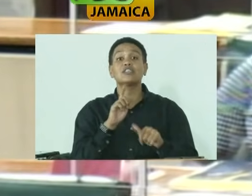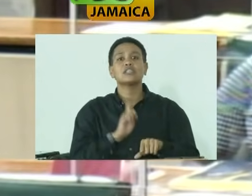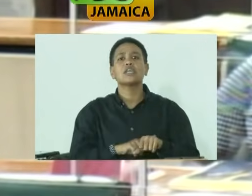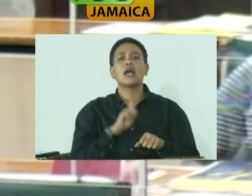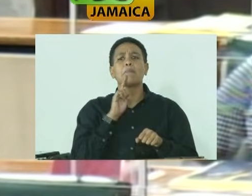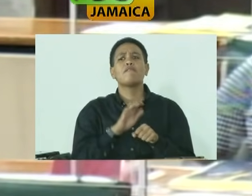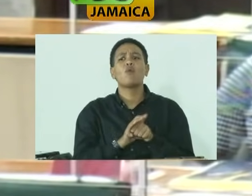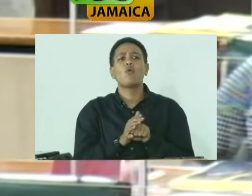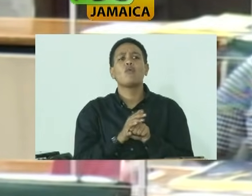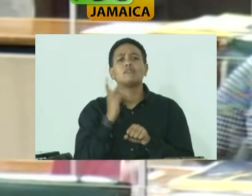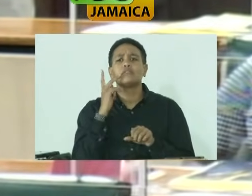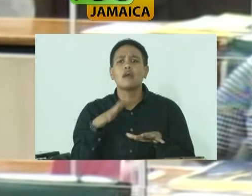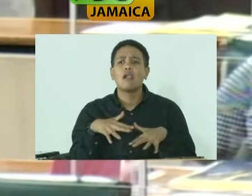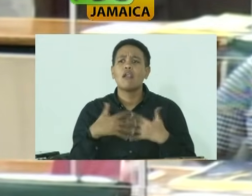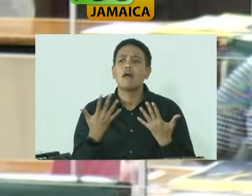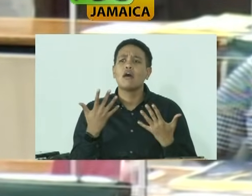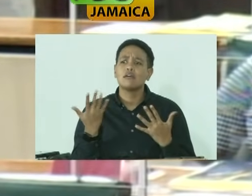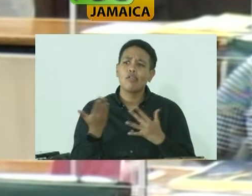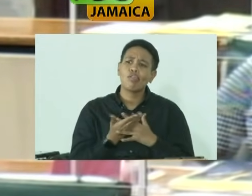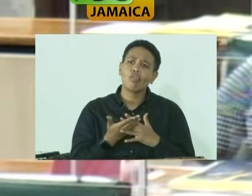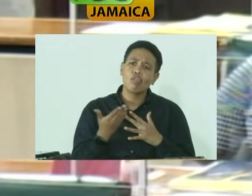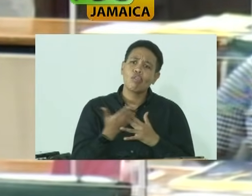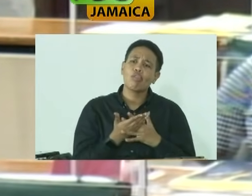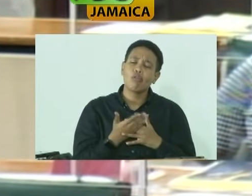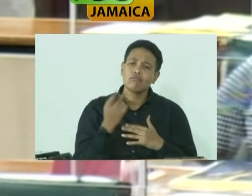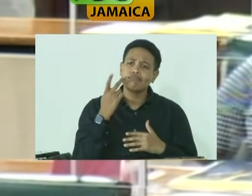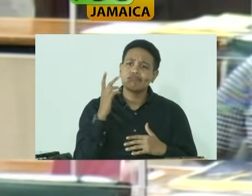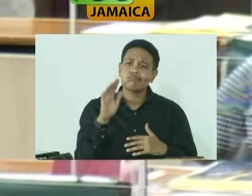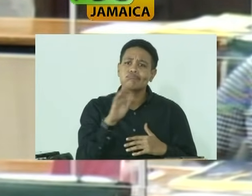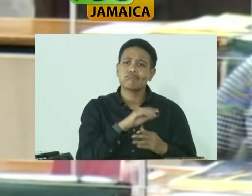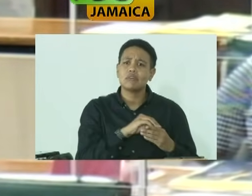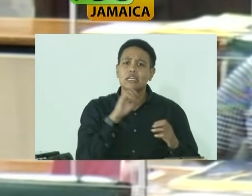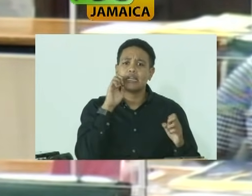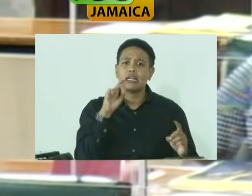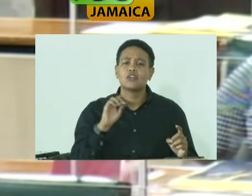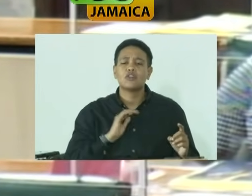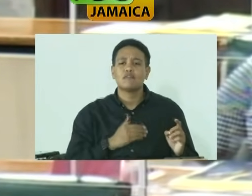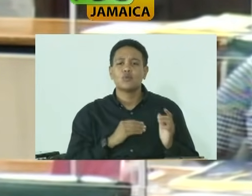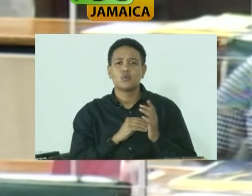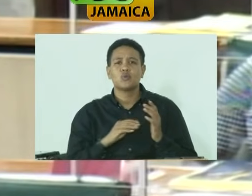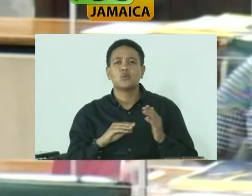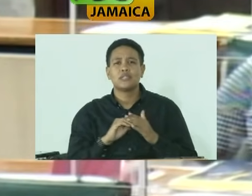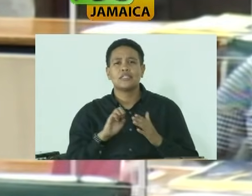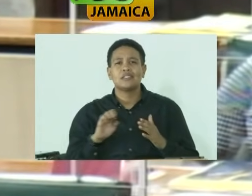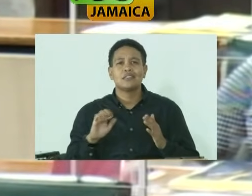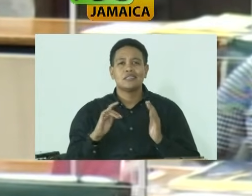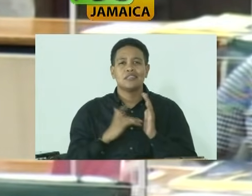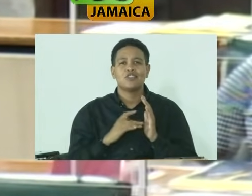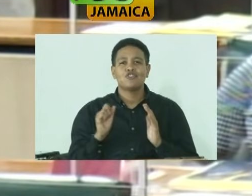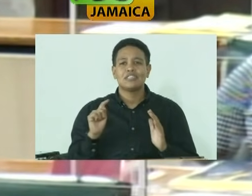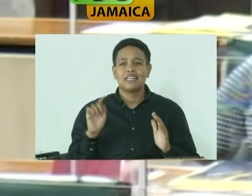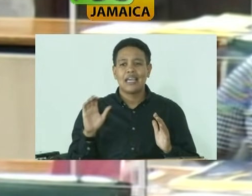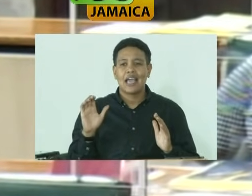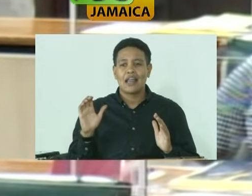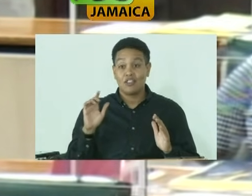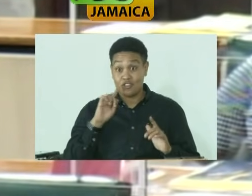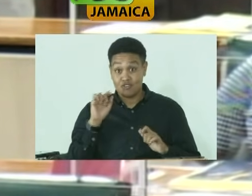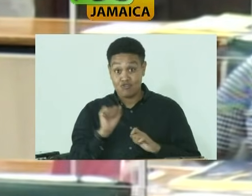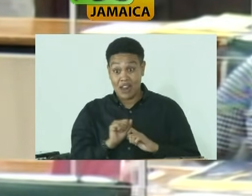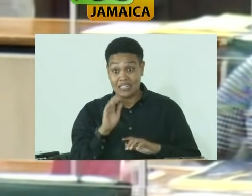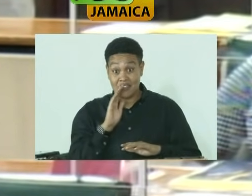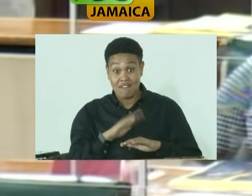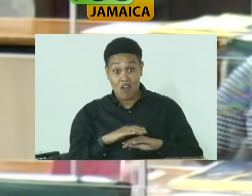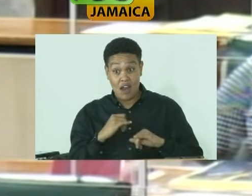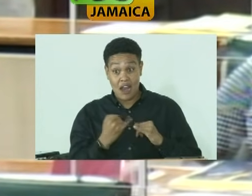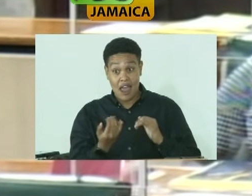seen much disruption in the education of our students in East Central St. Catherine. The reality of